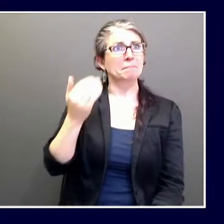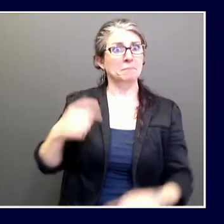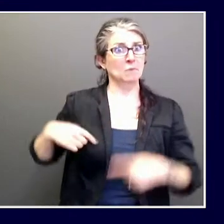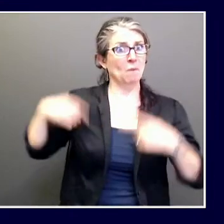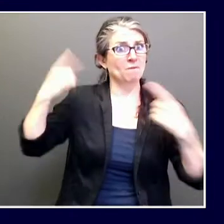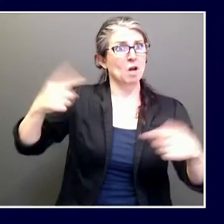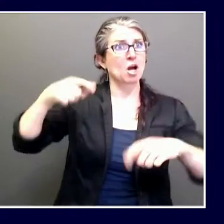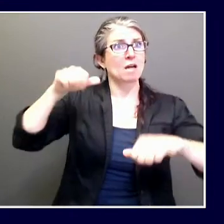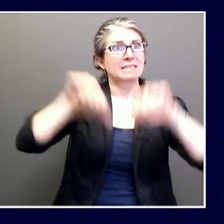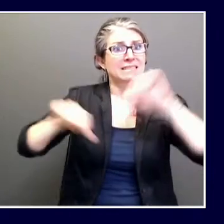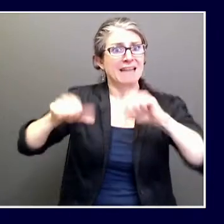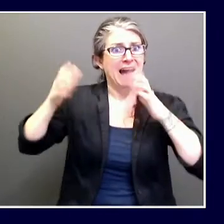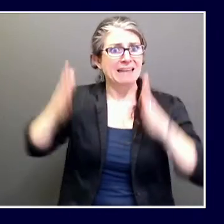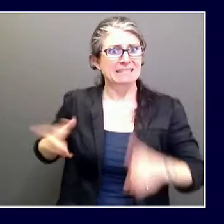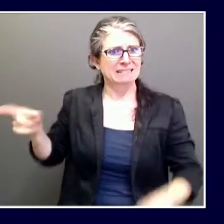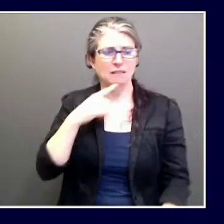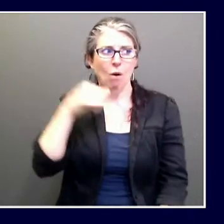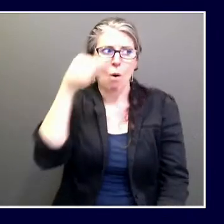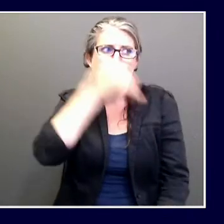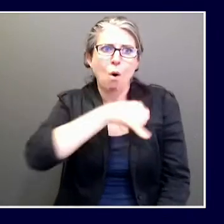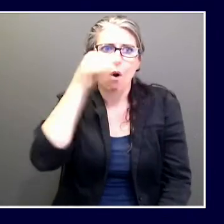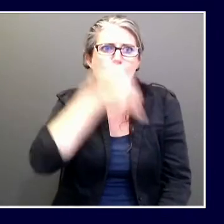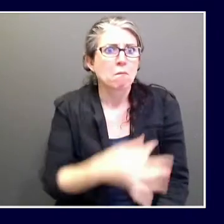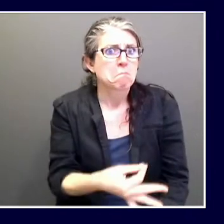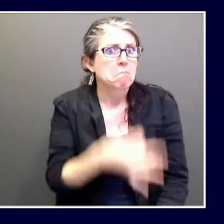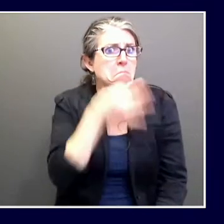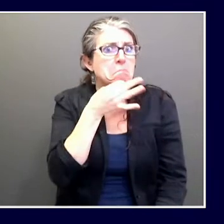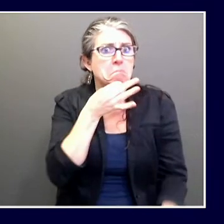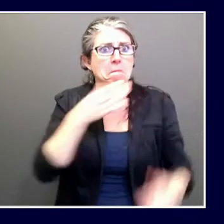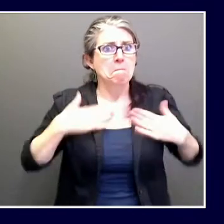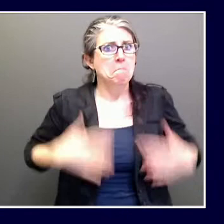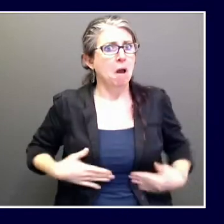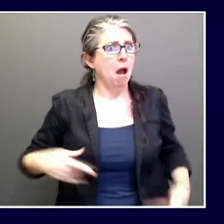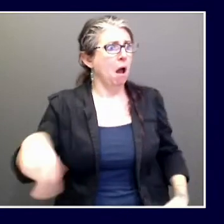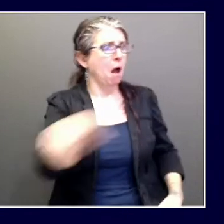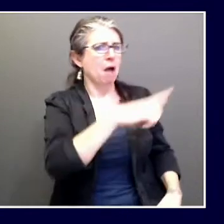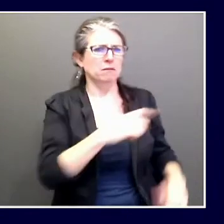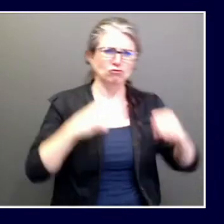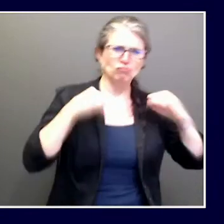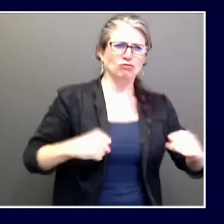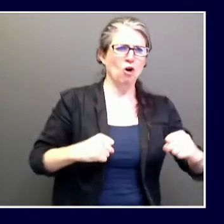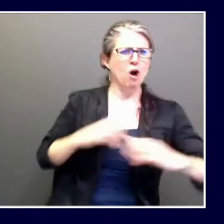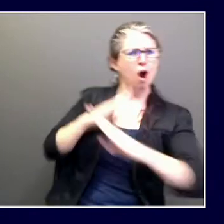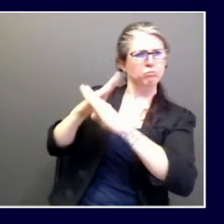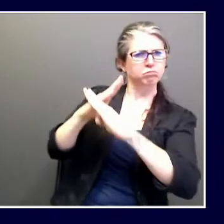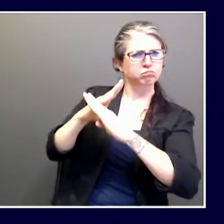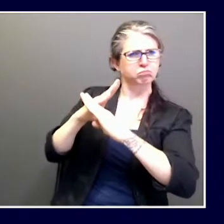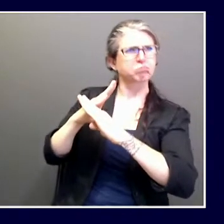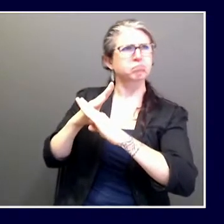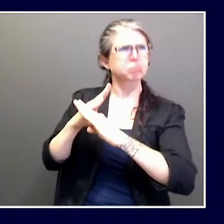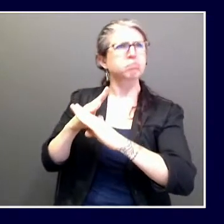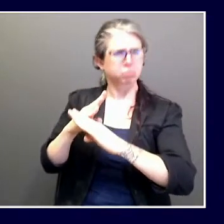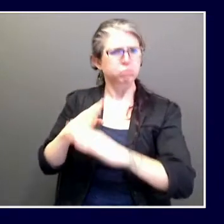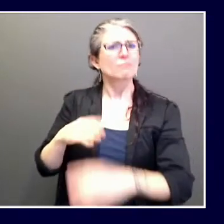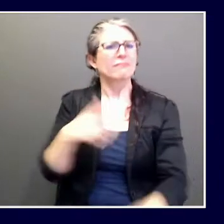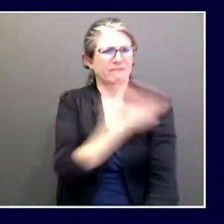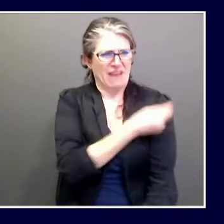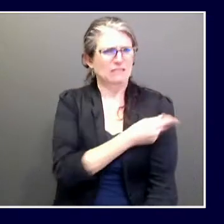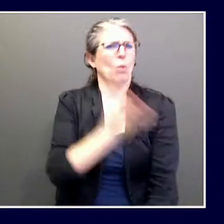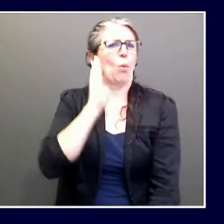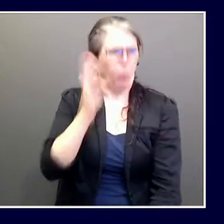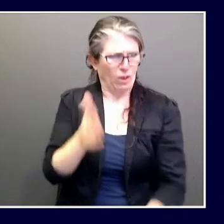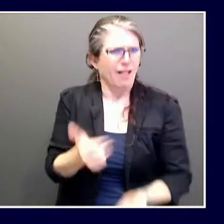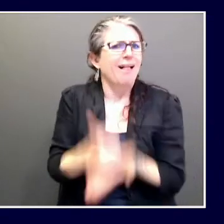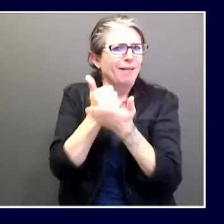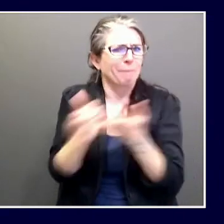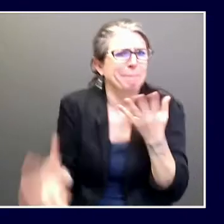resilient that they believe that there will be some degree of protection from the current vaccines. Just how high degree of protection that